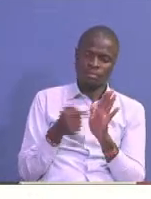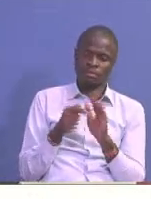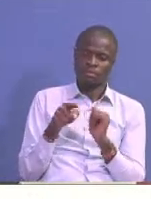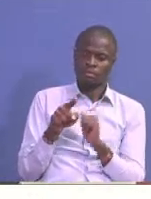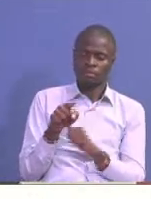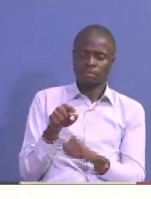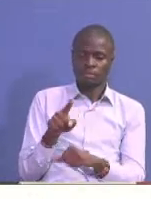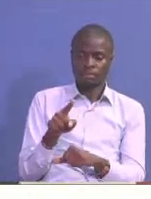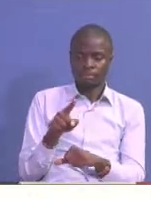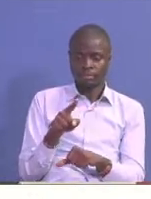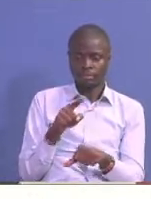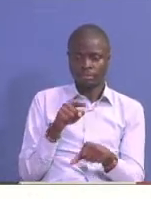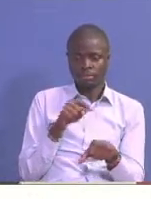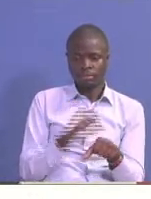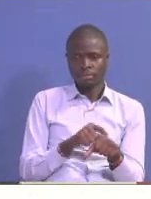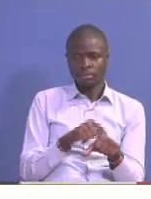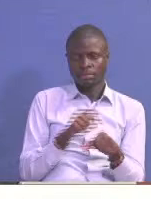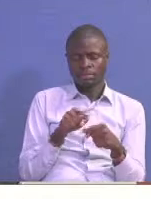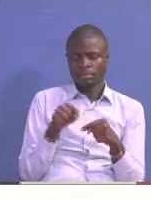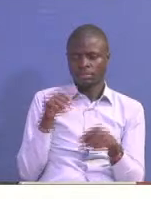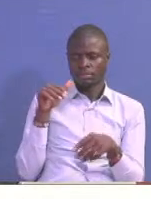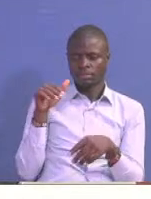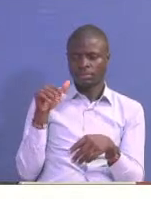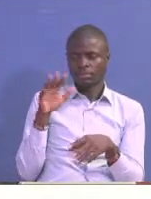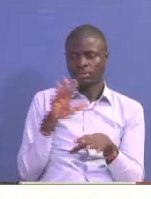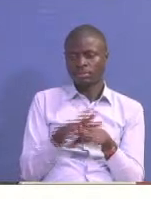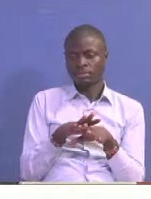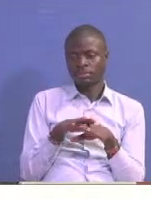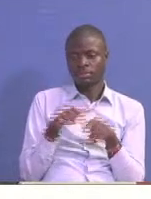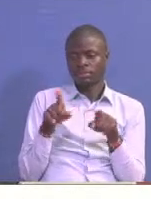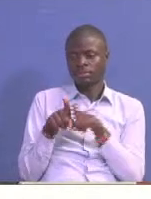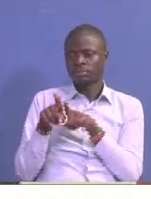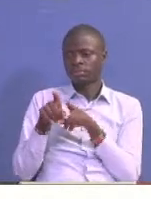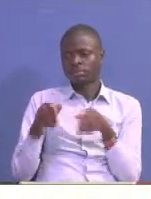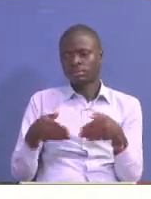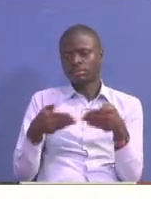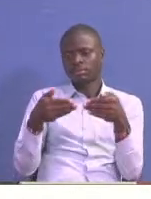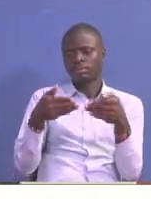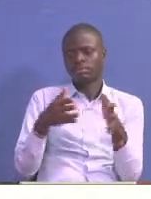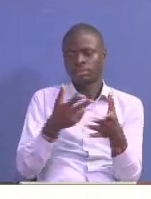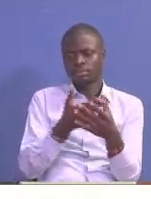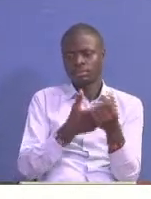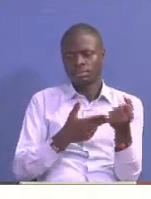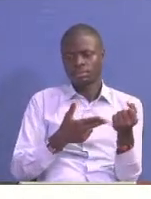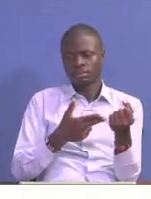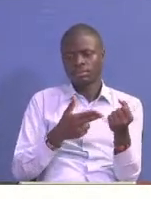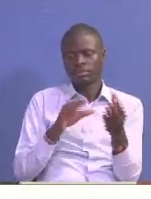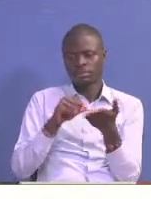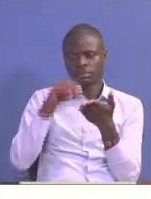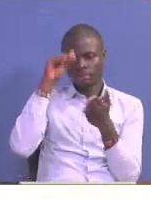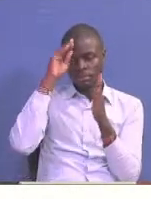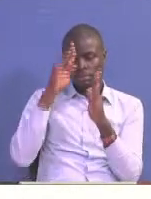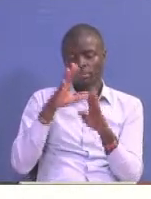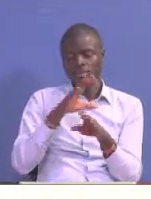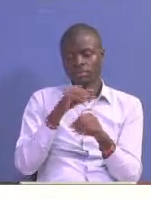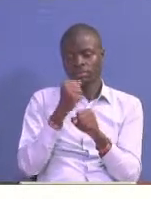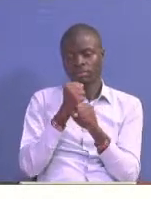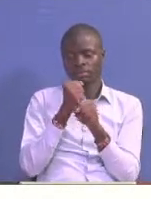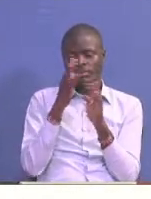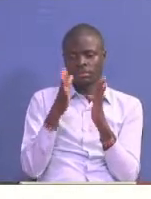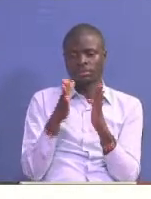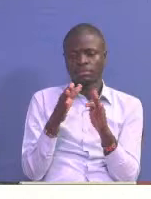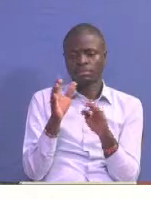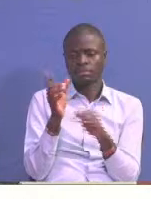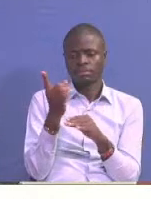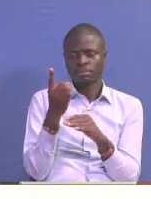is your chance to ask questions. I'll give everybody, both faculty and students, everyone will have a